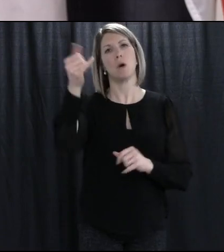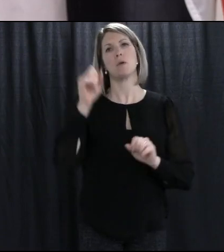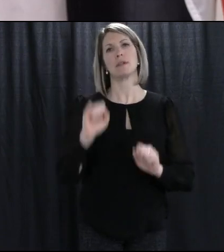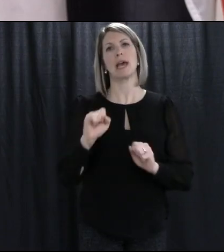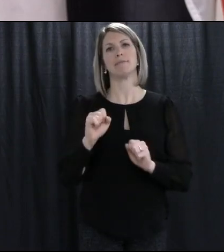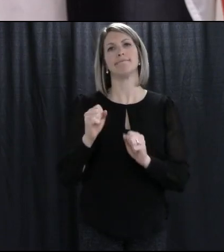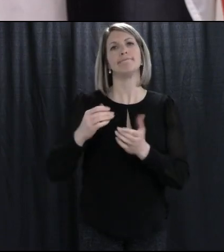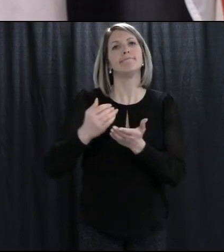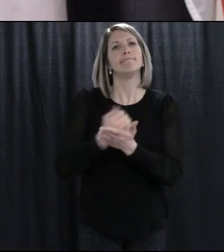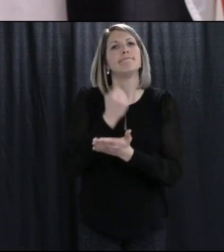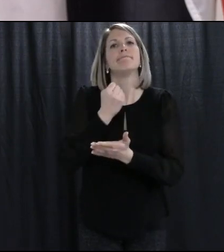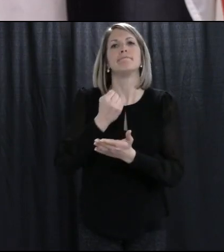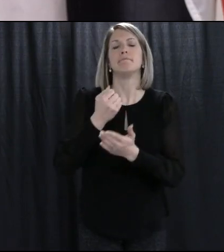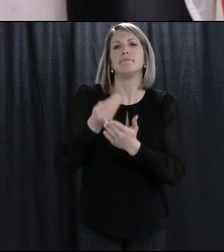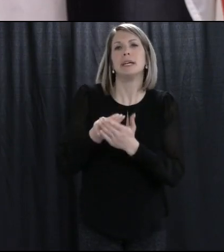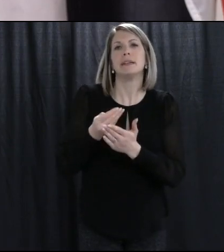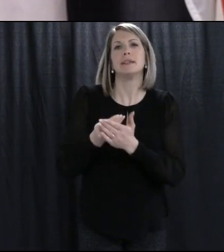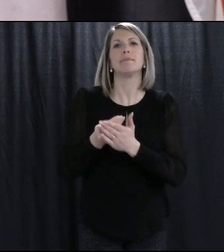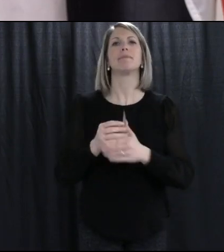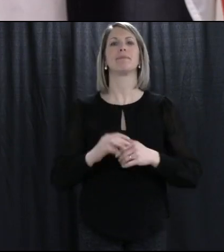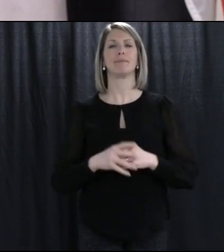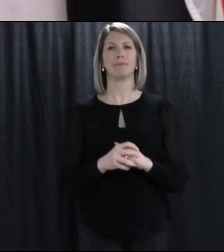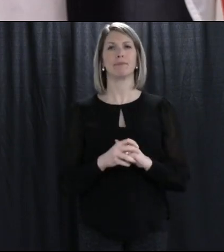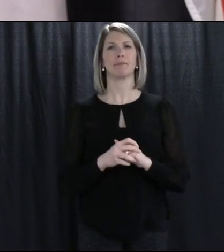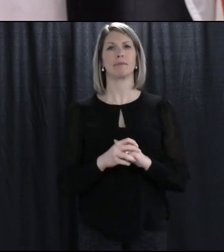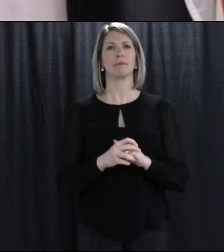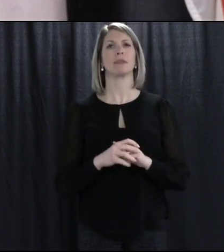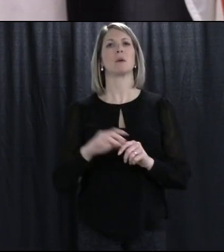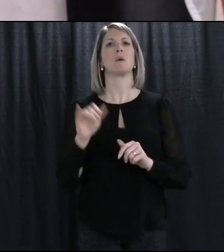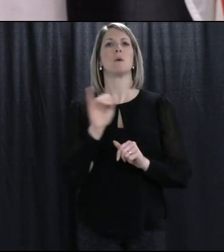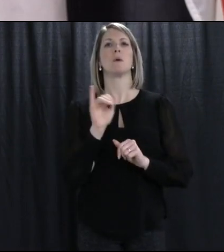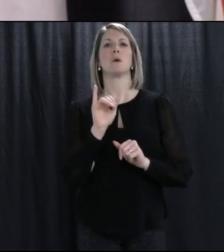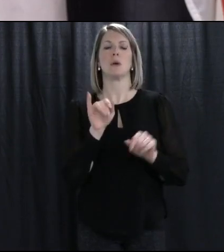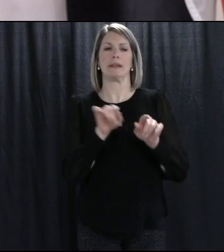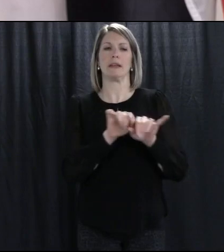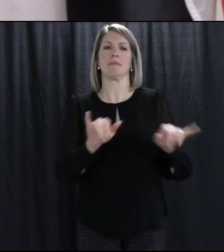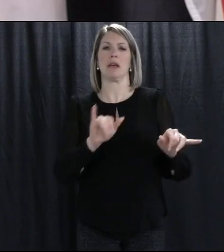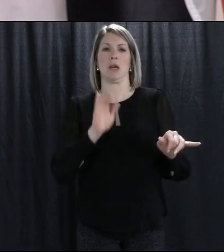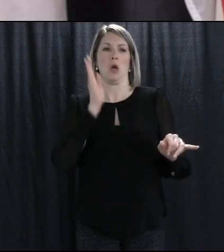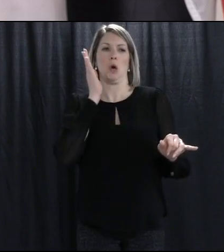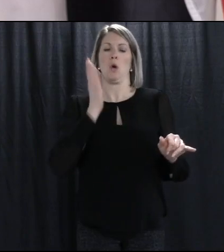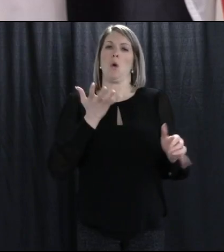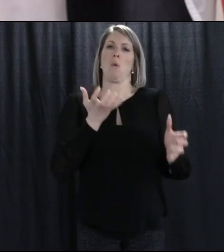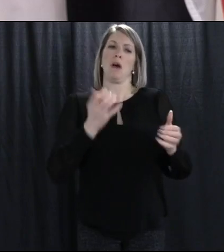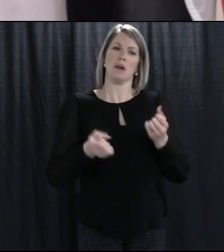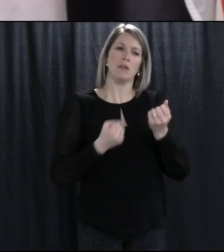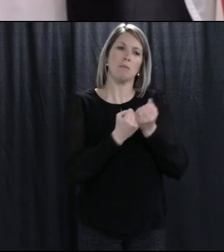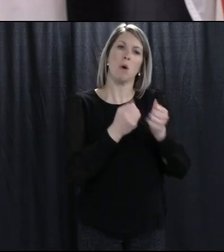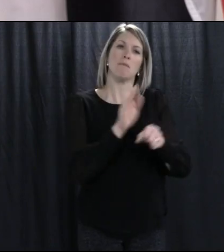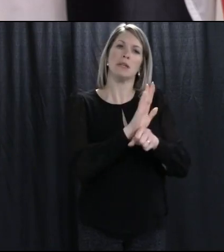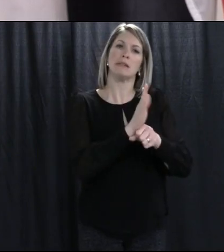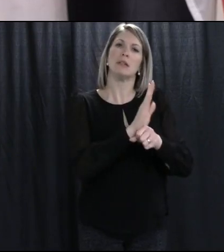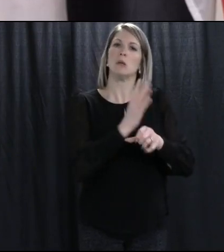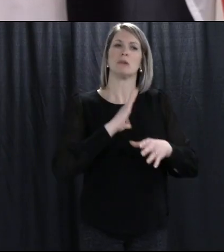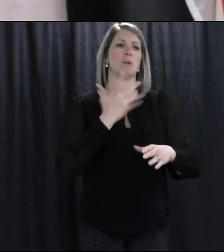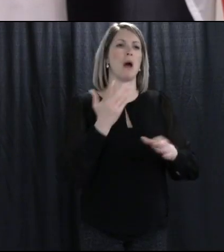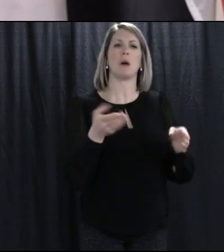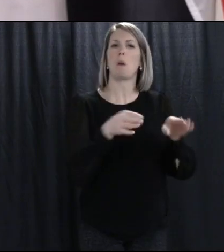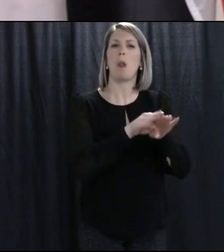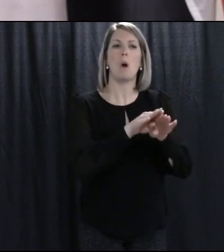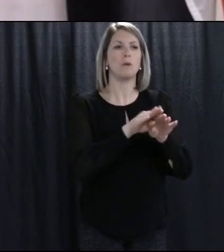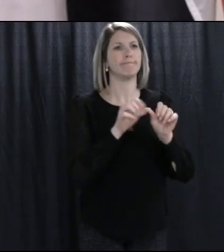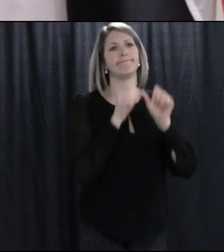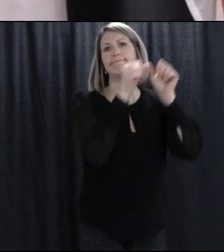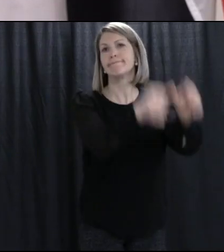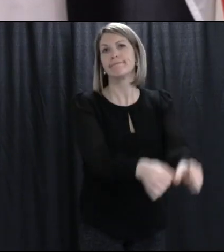wage subsidy has also been announced and will support businesses and prevent layoffs within our province. As you know, the subsidy will